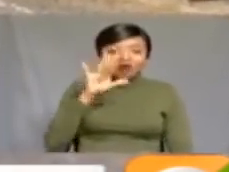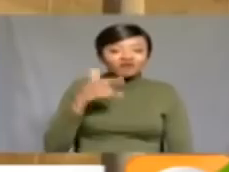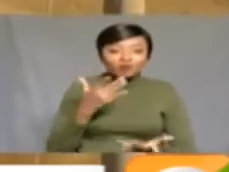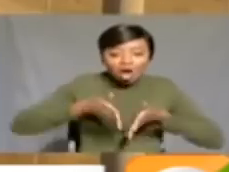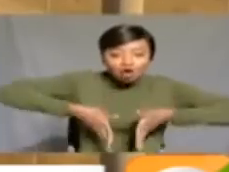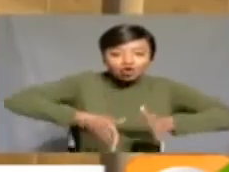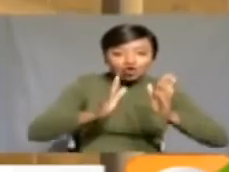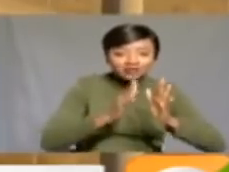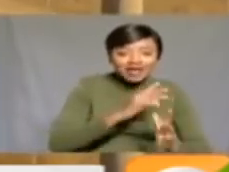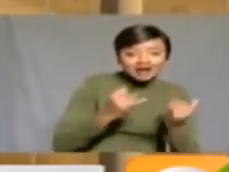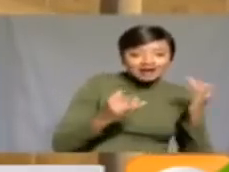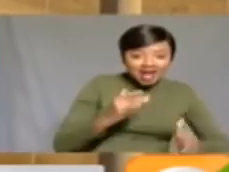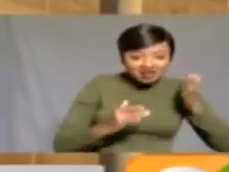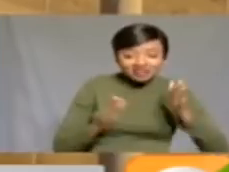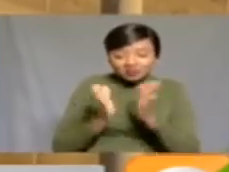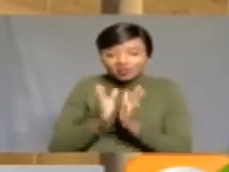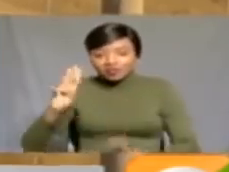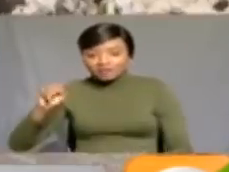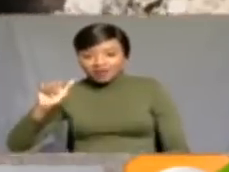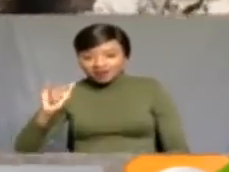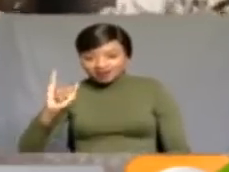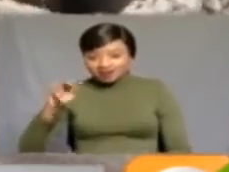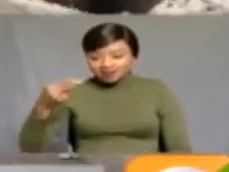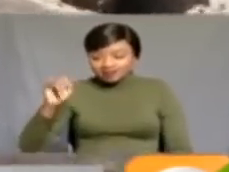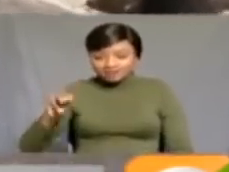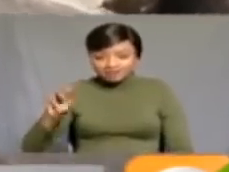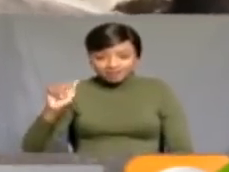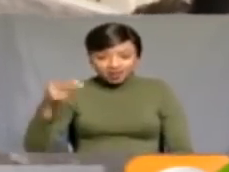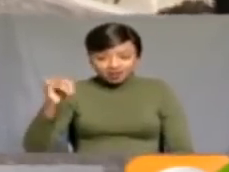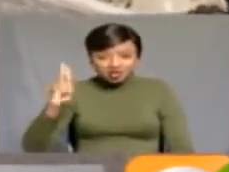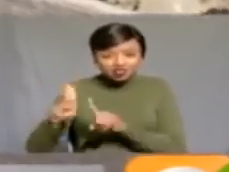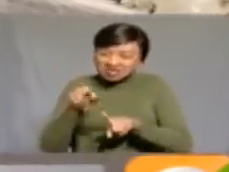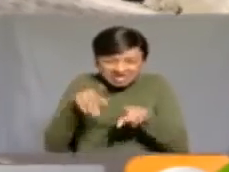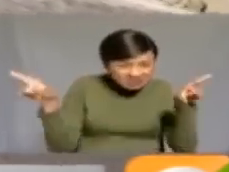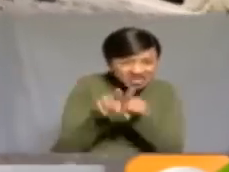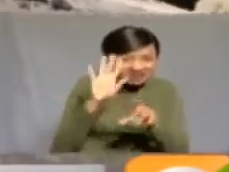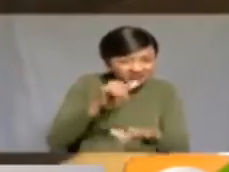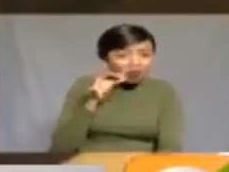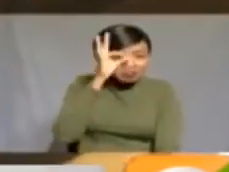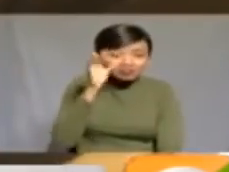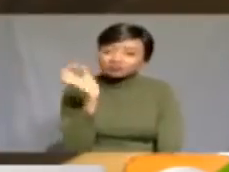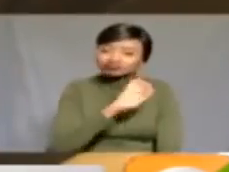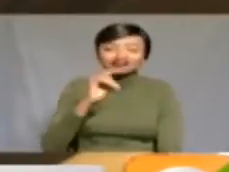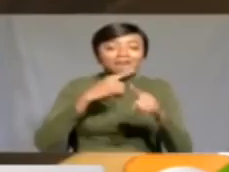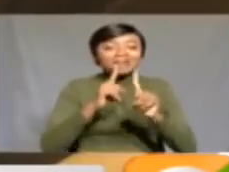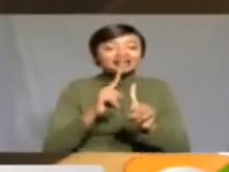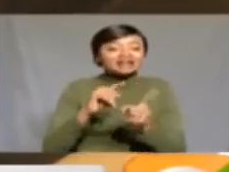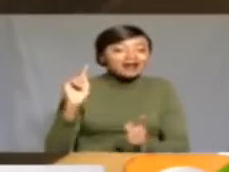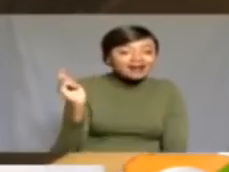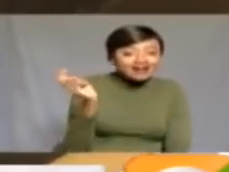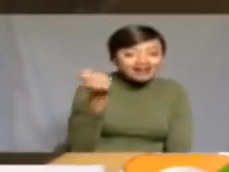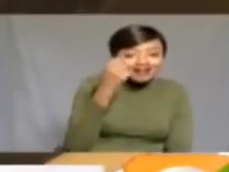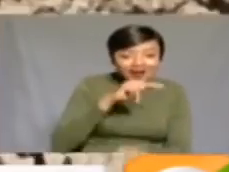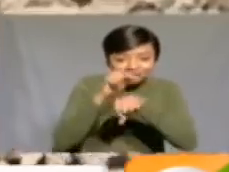Maimahu Road is also said to have been as a result of the earth tremor, according to a statement issued by the Kenya National Highways Authority on social